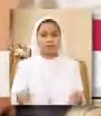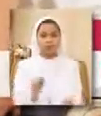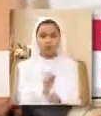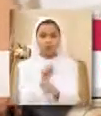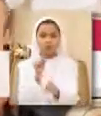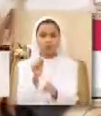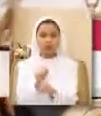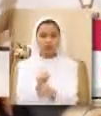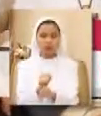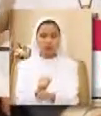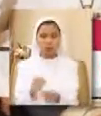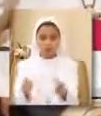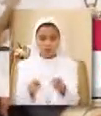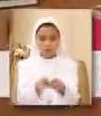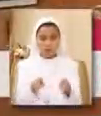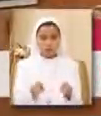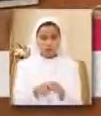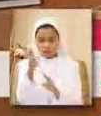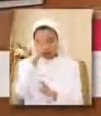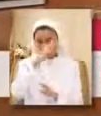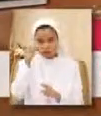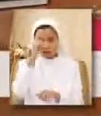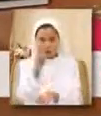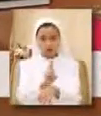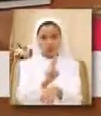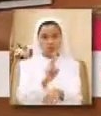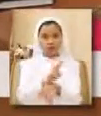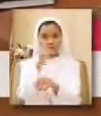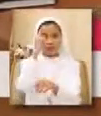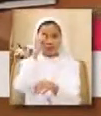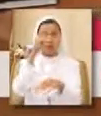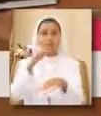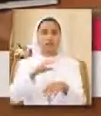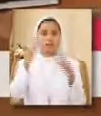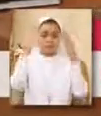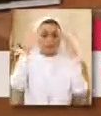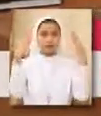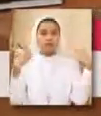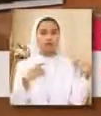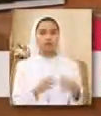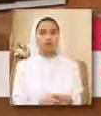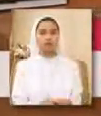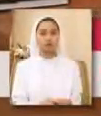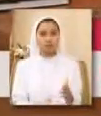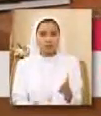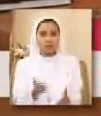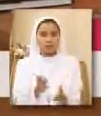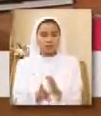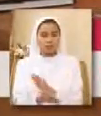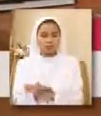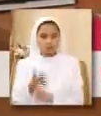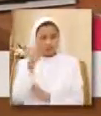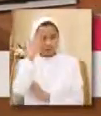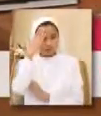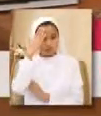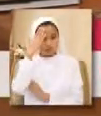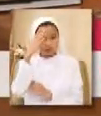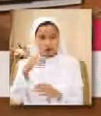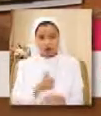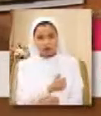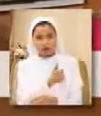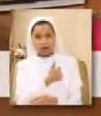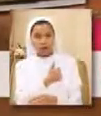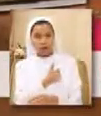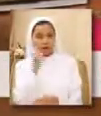the sisters. Huh? Yes. And so, for all you know, someone might be listening who would be very